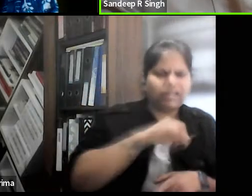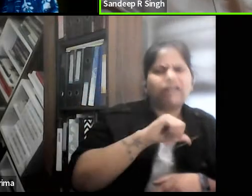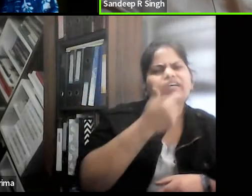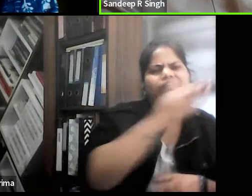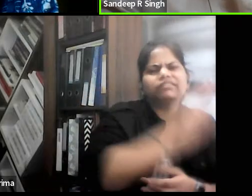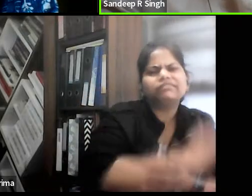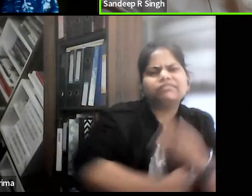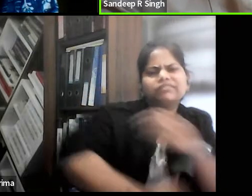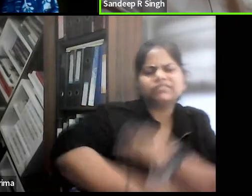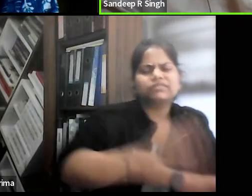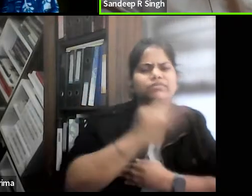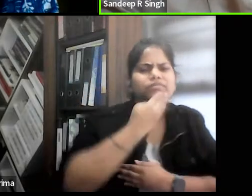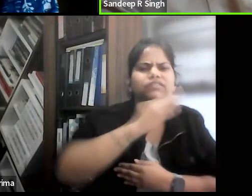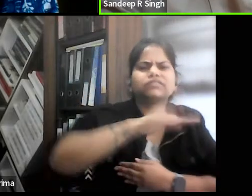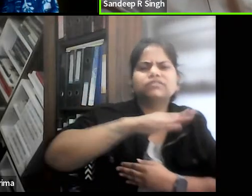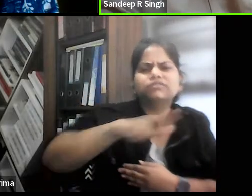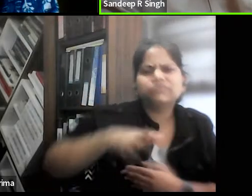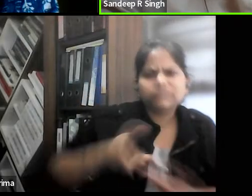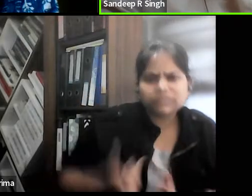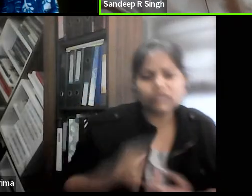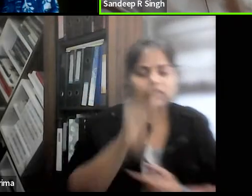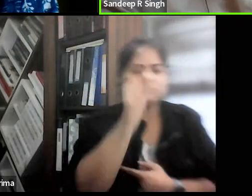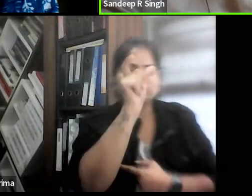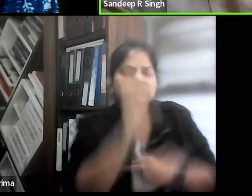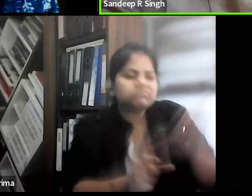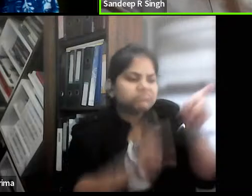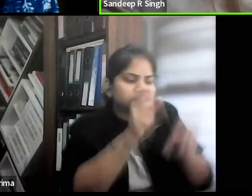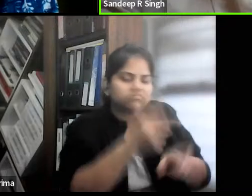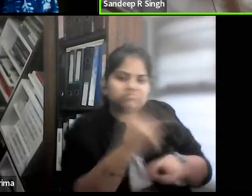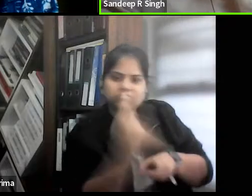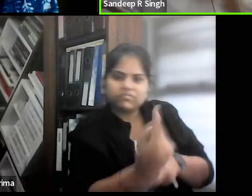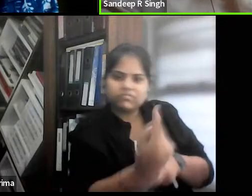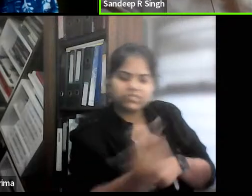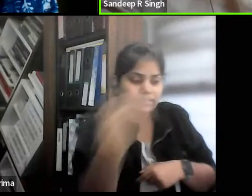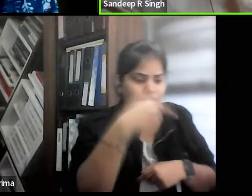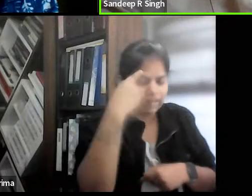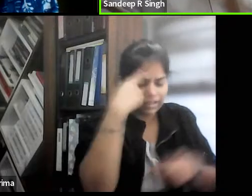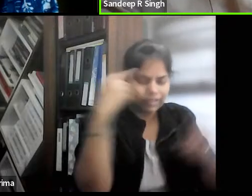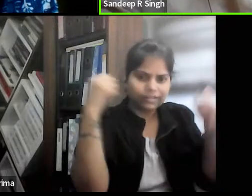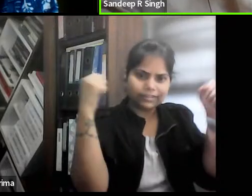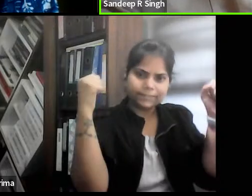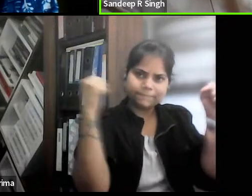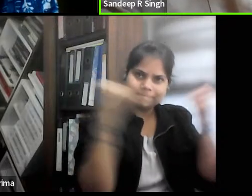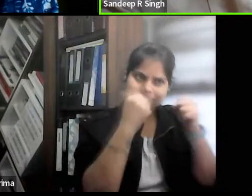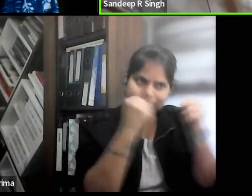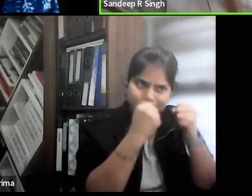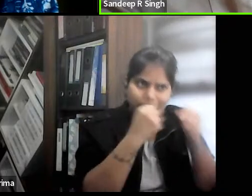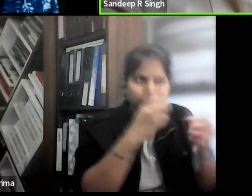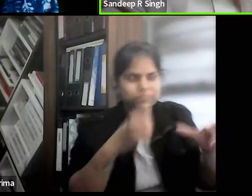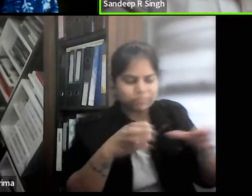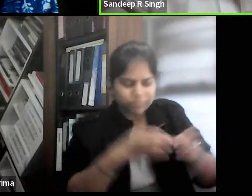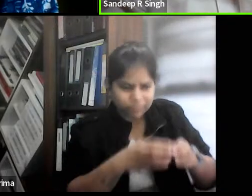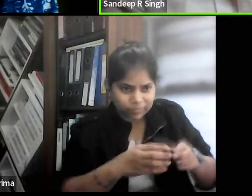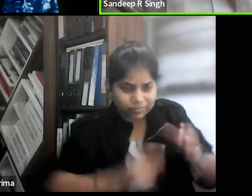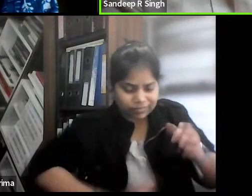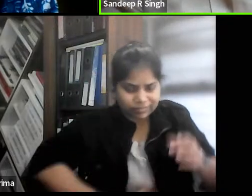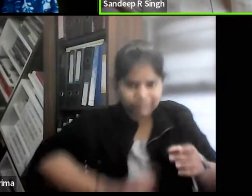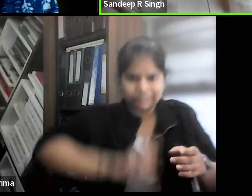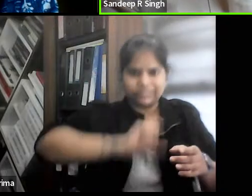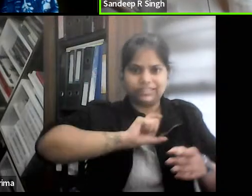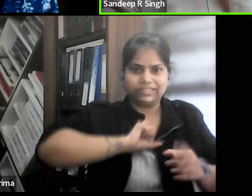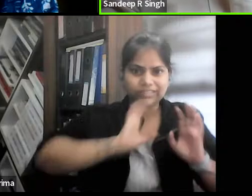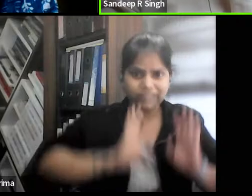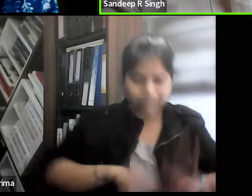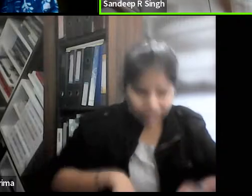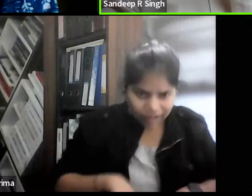or individuals come from. Like, one feels comforted by one's own community, and the confidence that one draws out of that in order